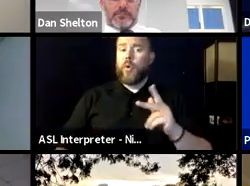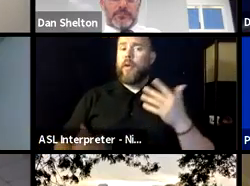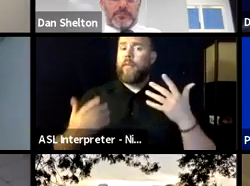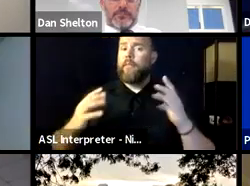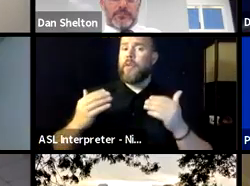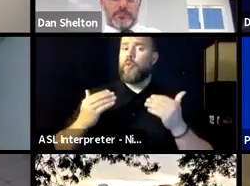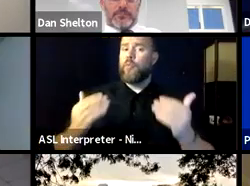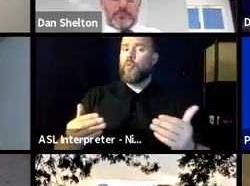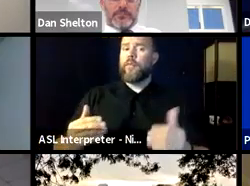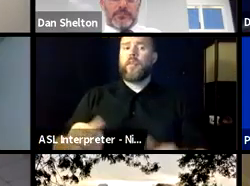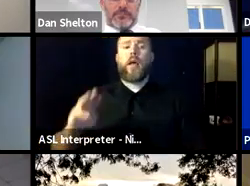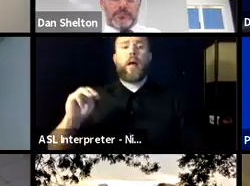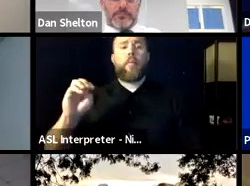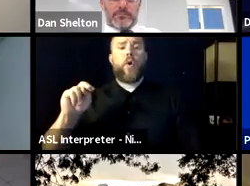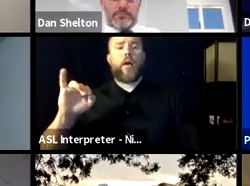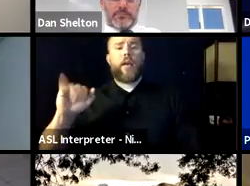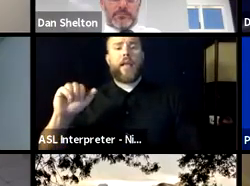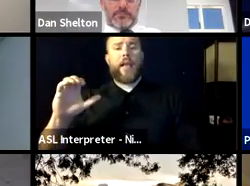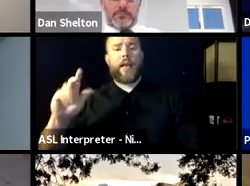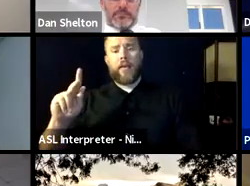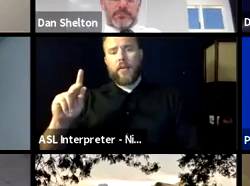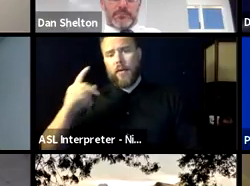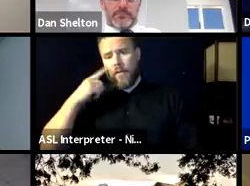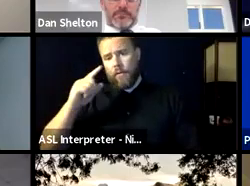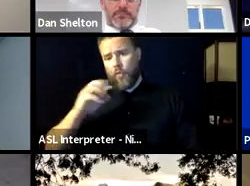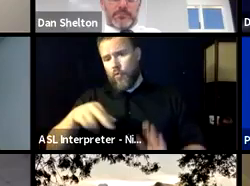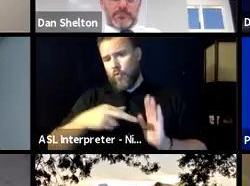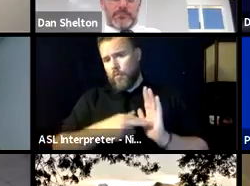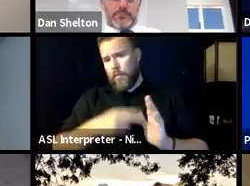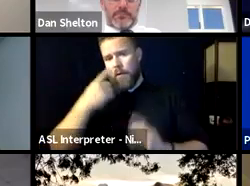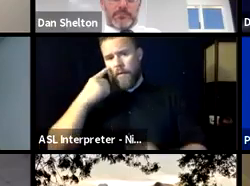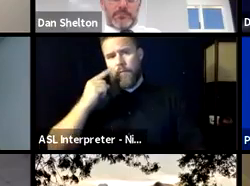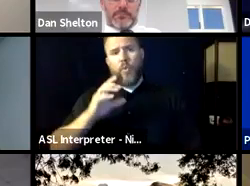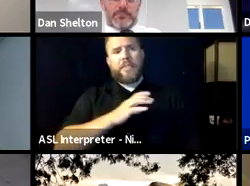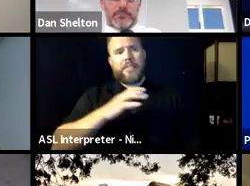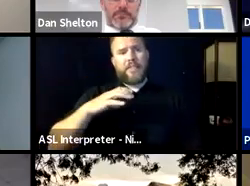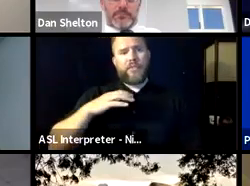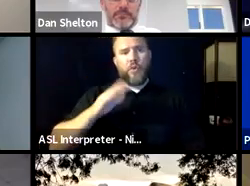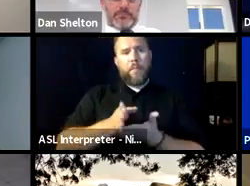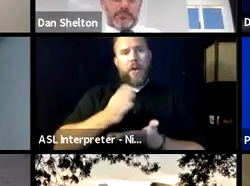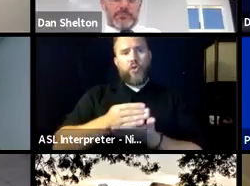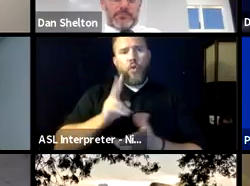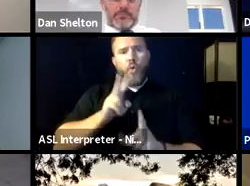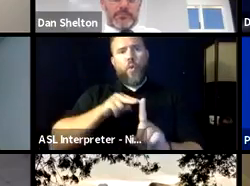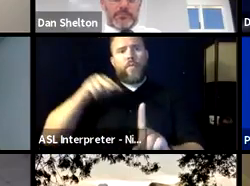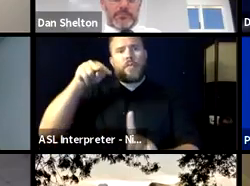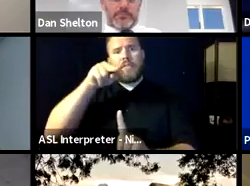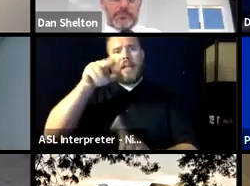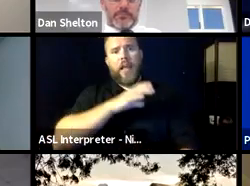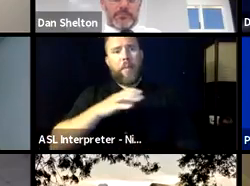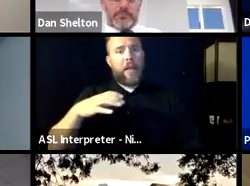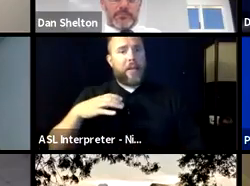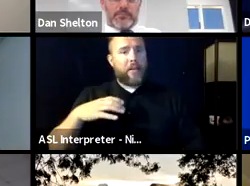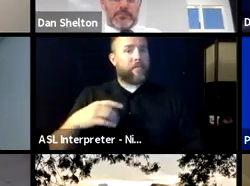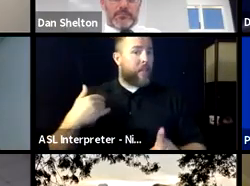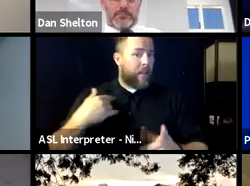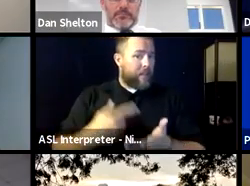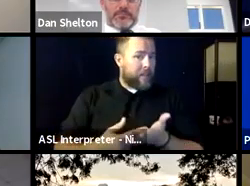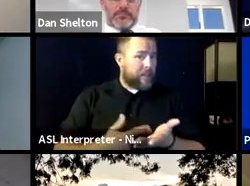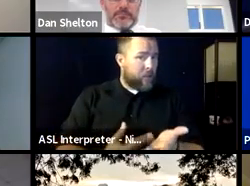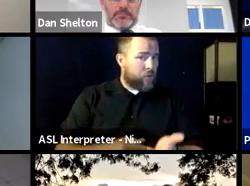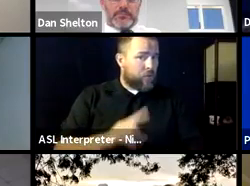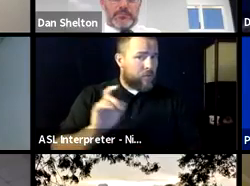Monica Moriak serves as a representative for the Citizens Budget Oversight Committee. Any discussion?